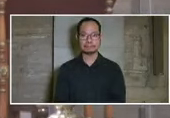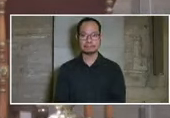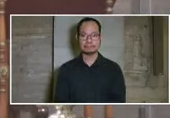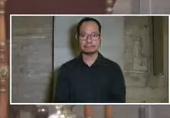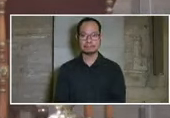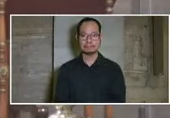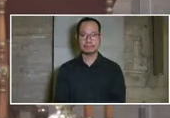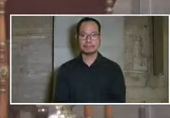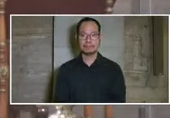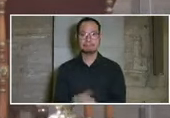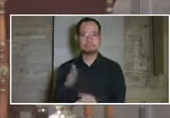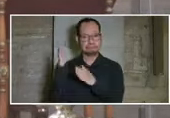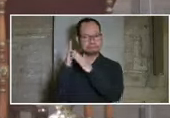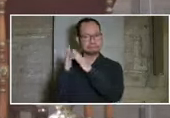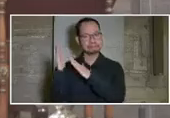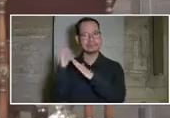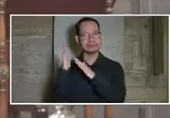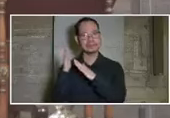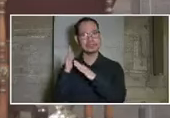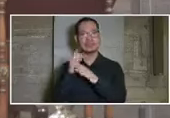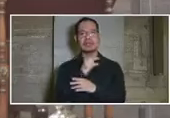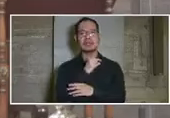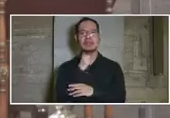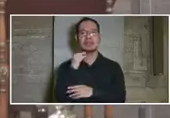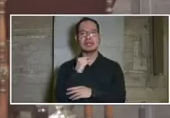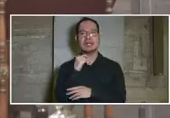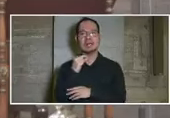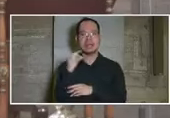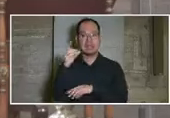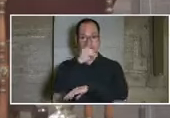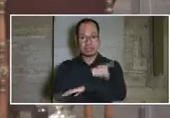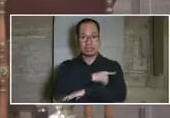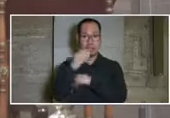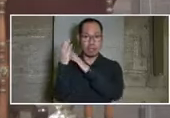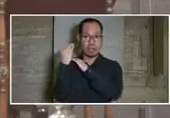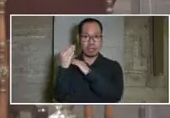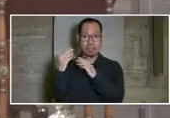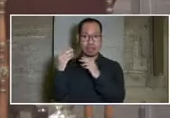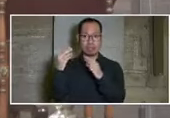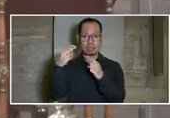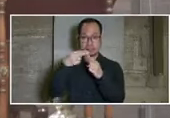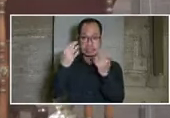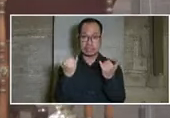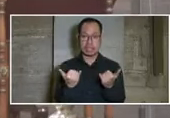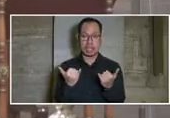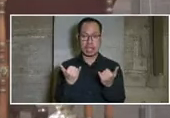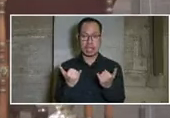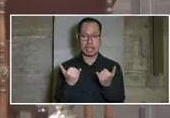During my seminary days and hopefully until now,